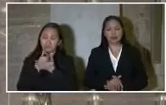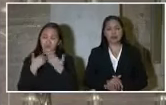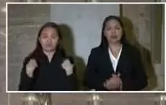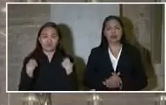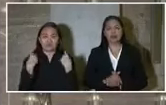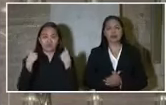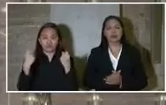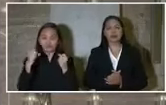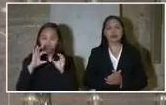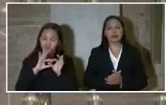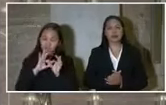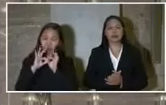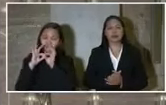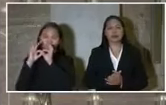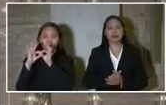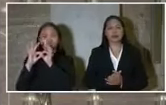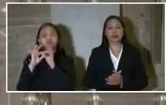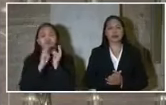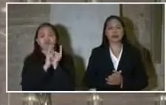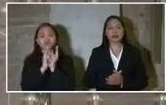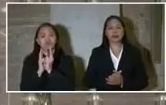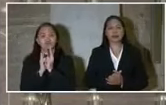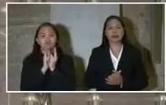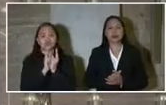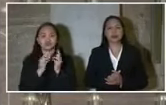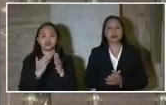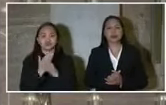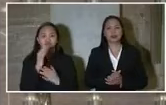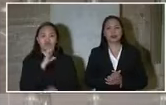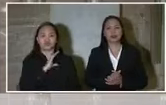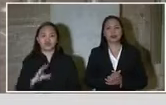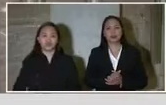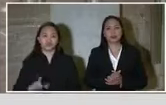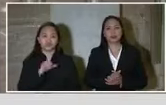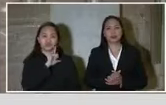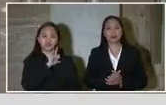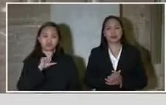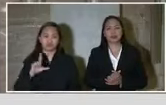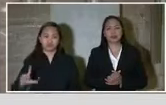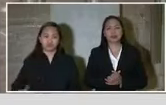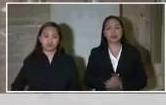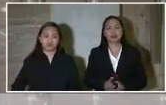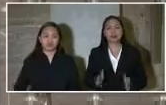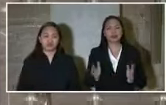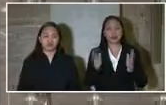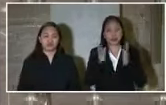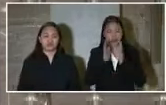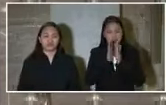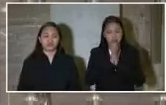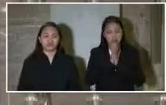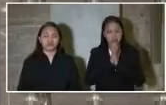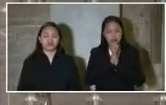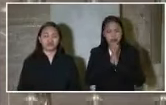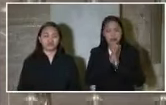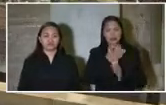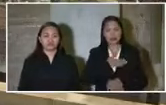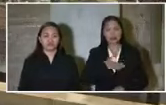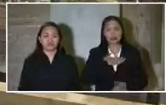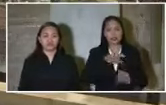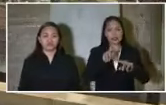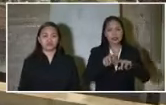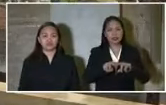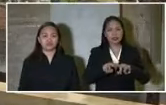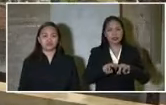the bonds of unity. Through Christ our Lord. Amen. Please be seated.